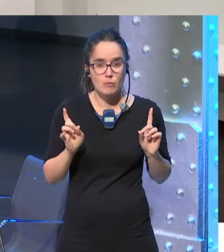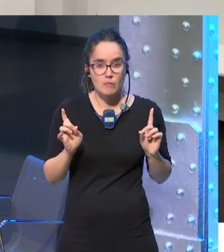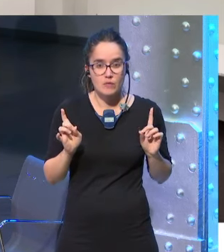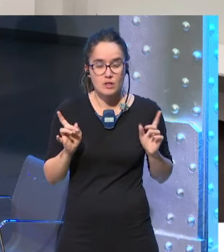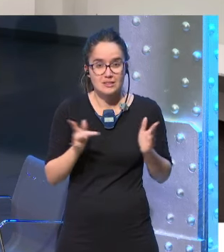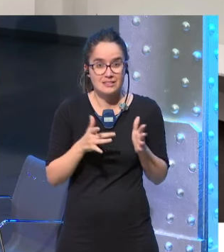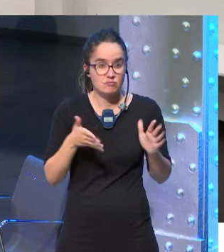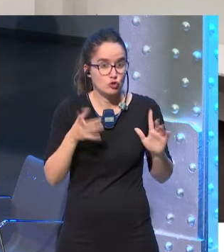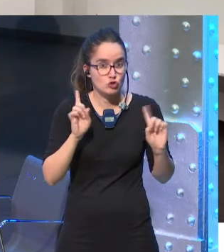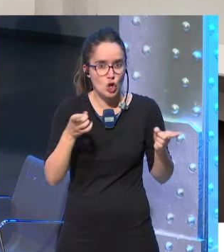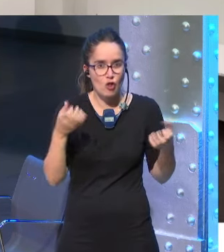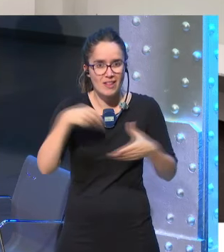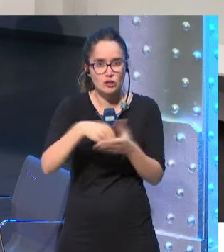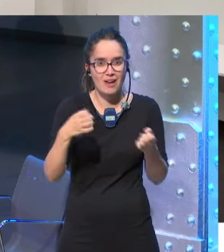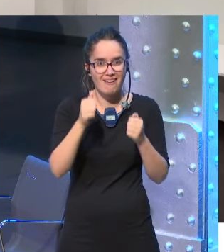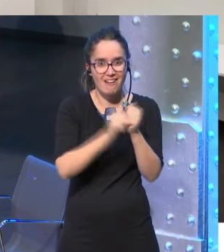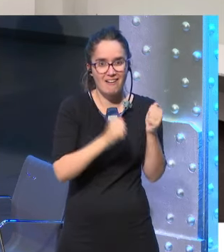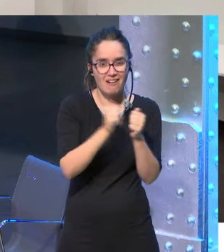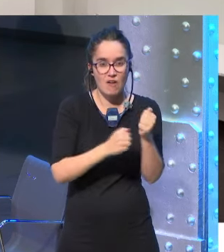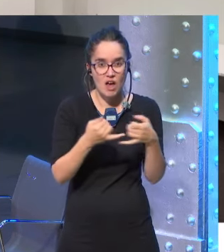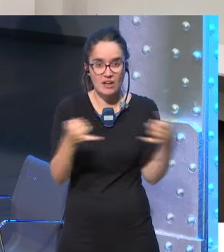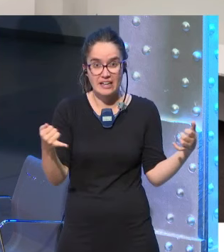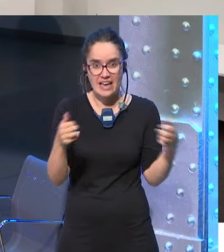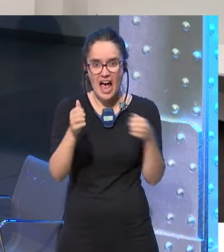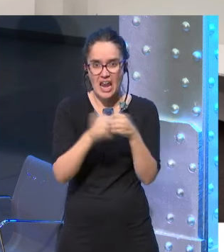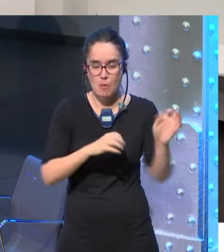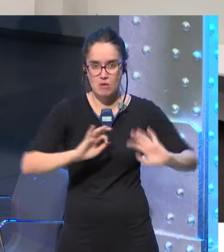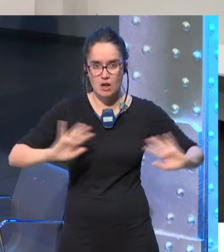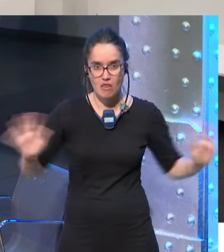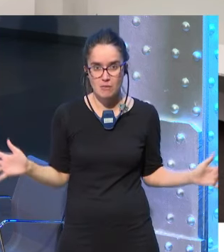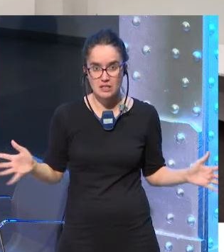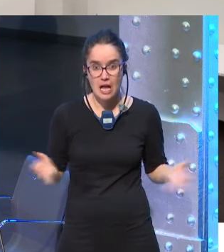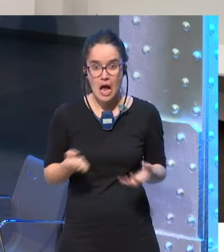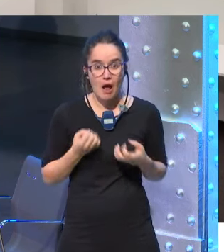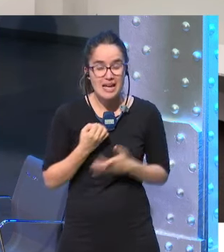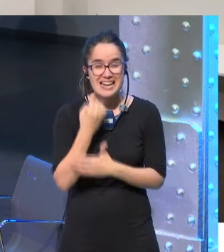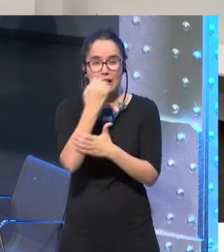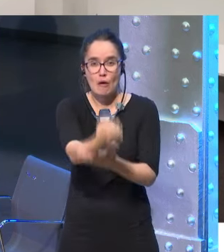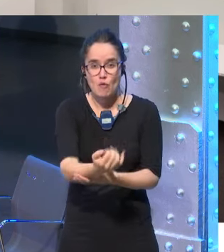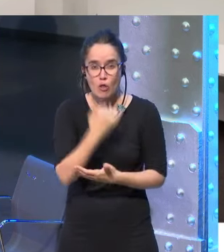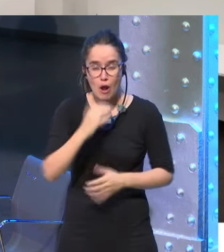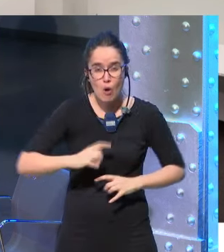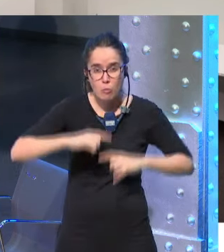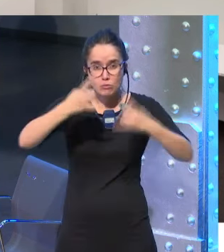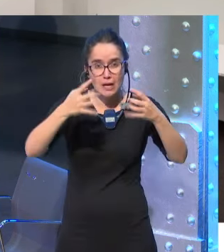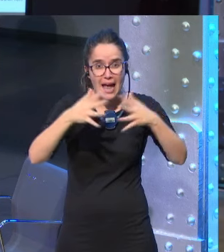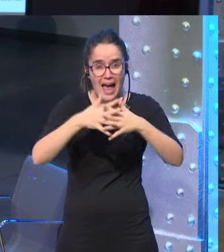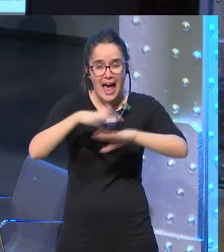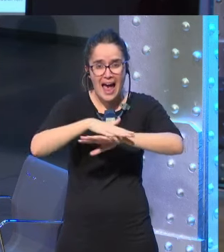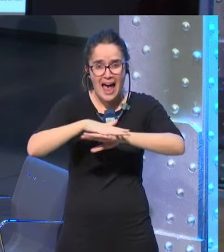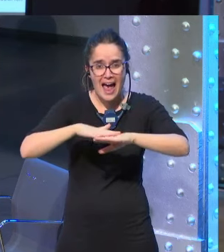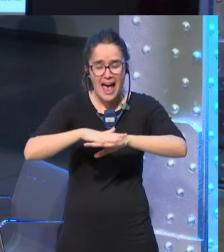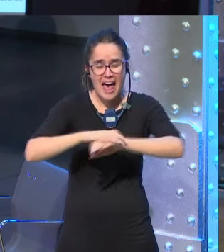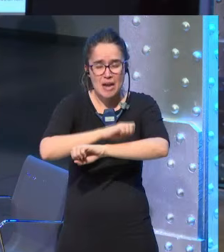there is no binder, there is no metal tube reinforcing this. It's just gravel. And if you walk on to